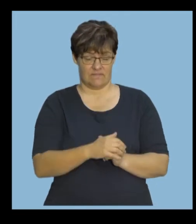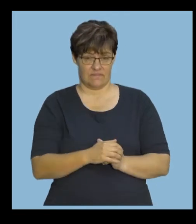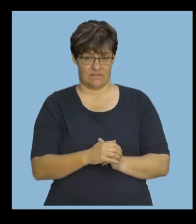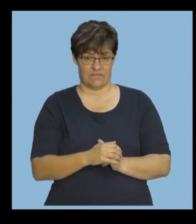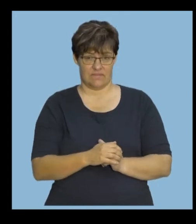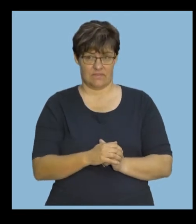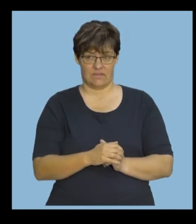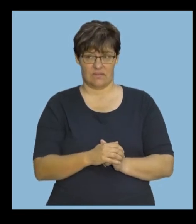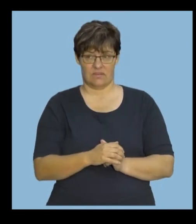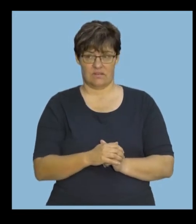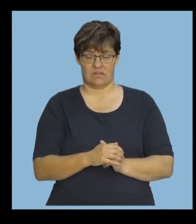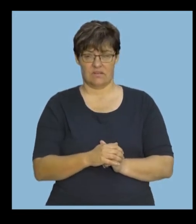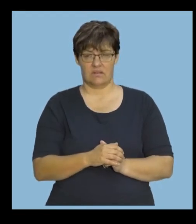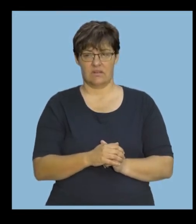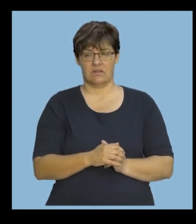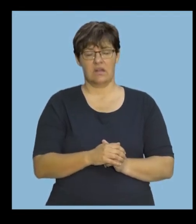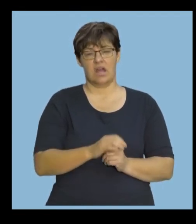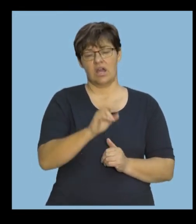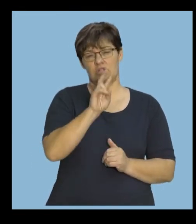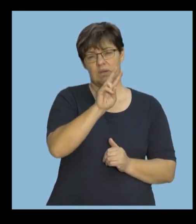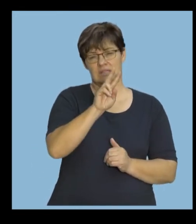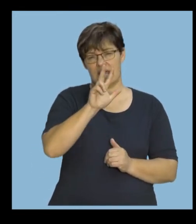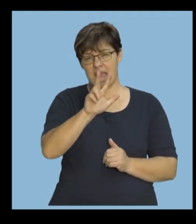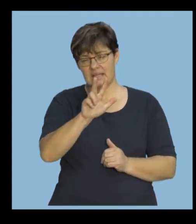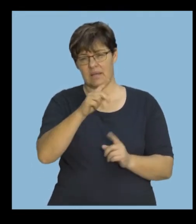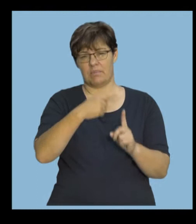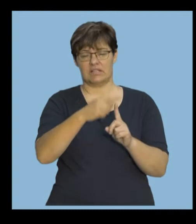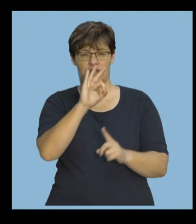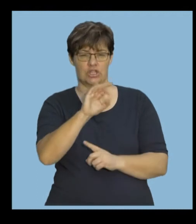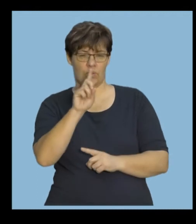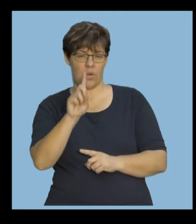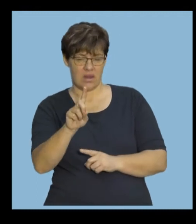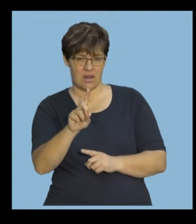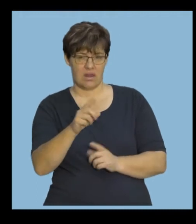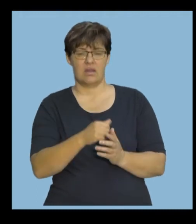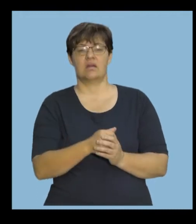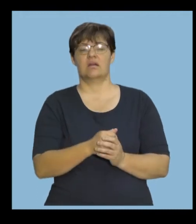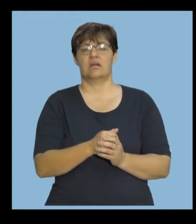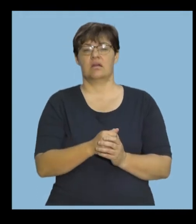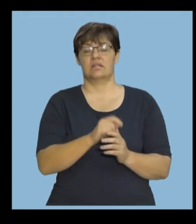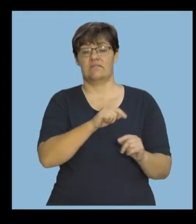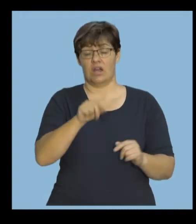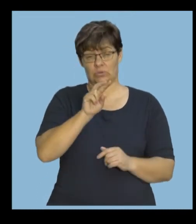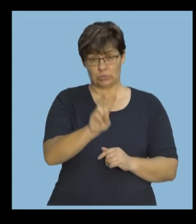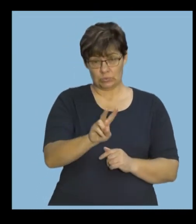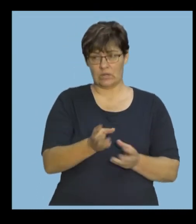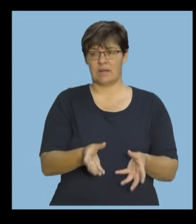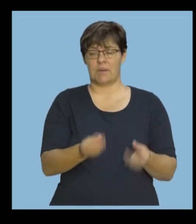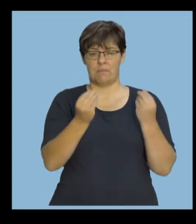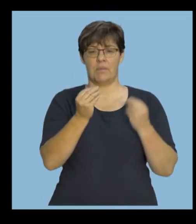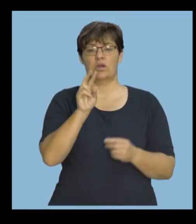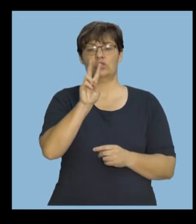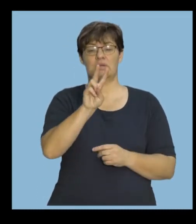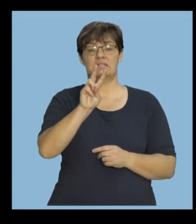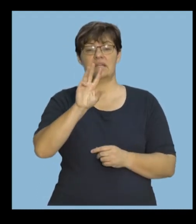which is 28 plus 31 divided by 2, it should give you